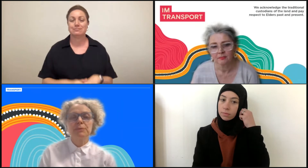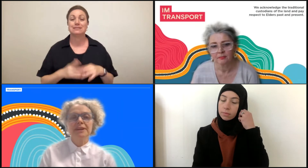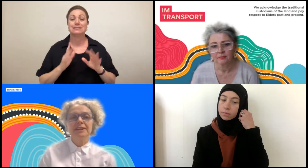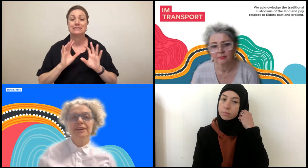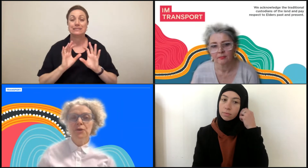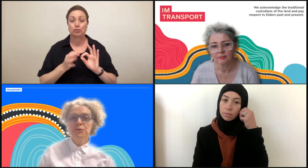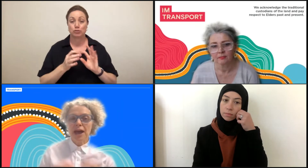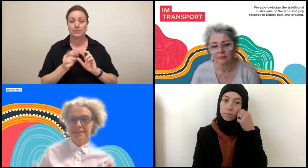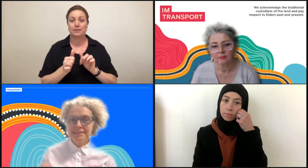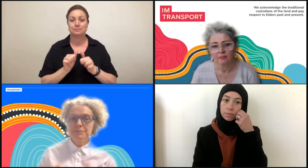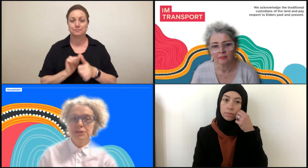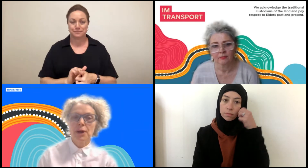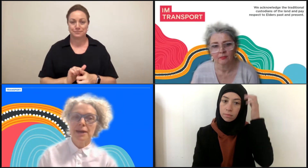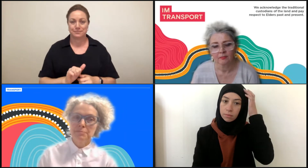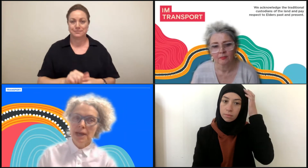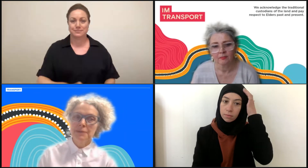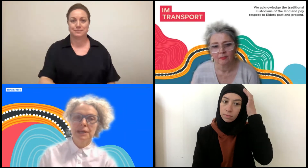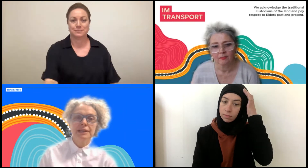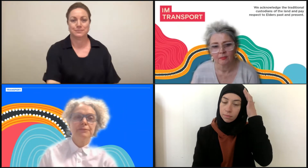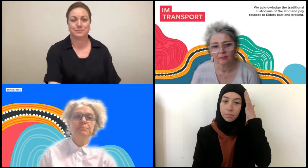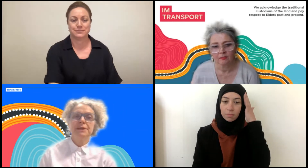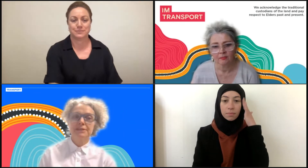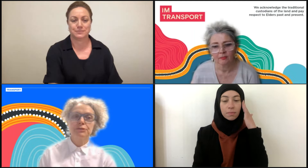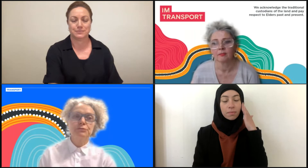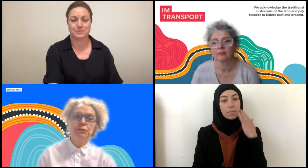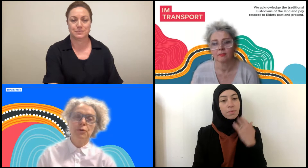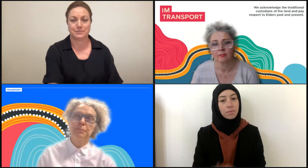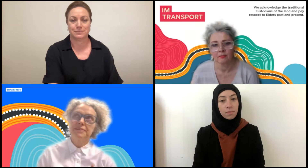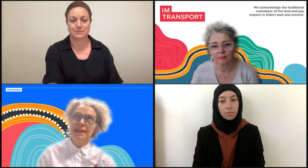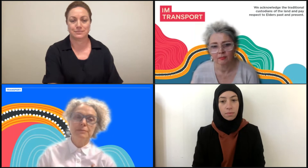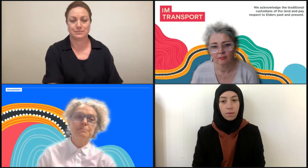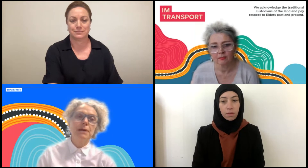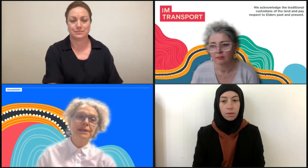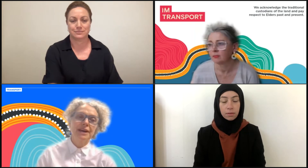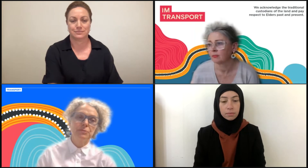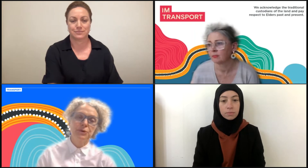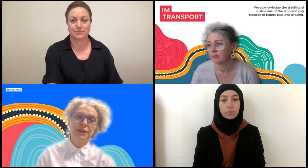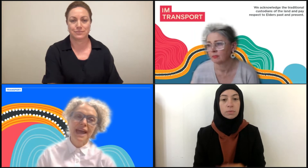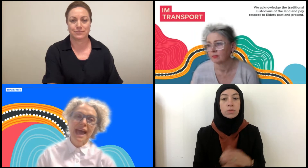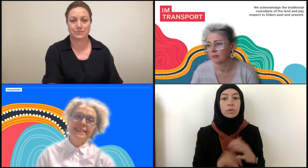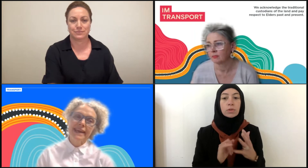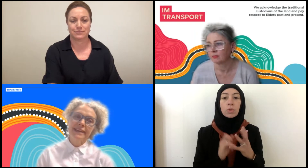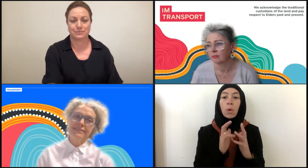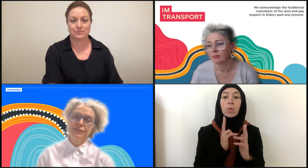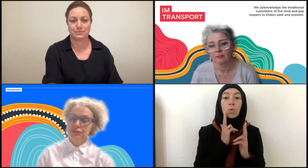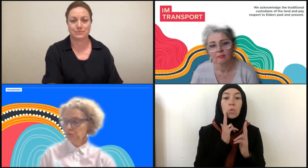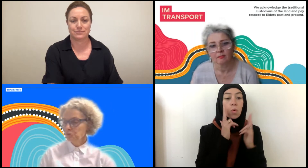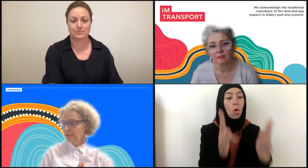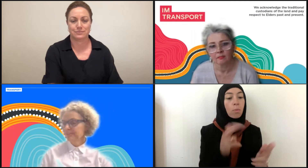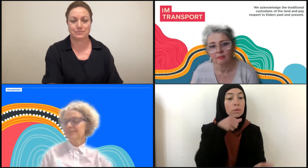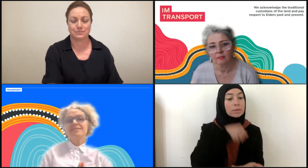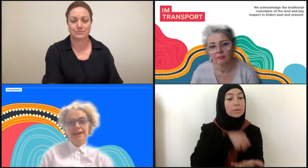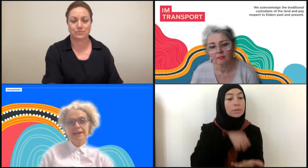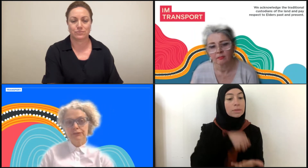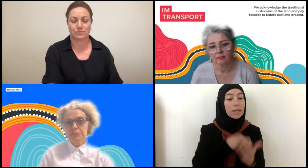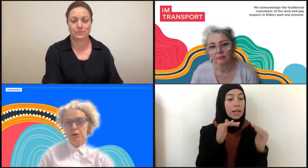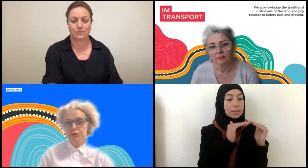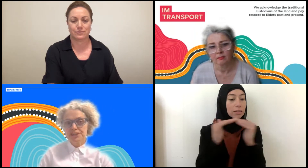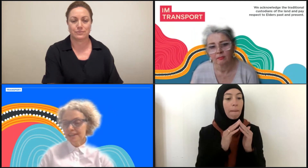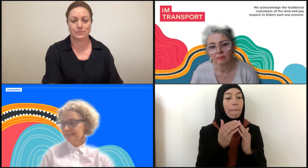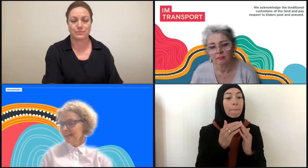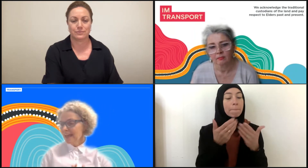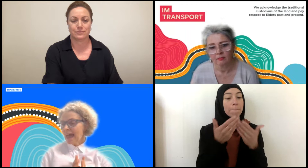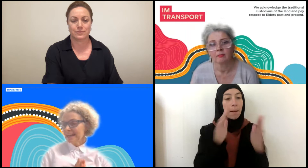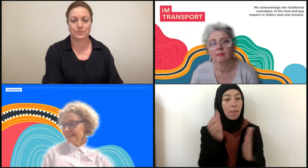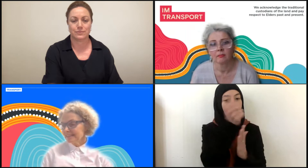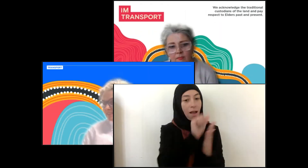areas where Sydney Metro art might be a bit different from standard public artwork, and that's to do with the scale of the